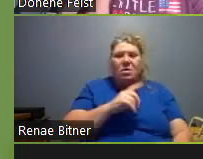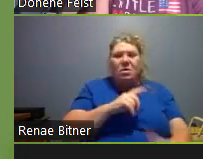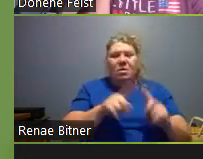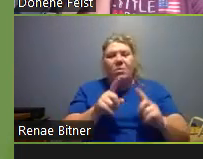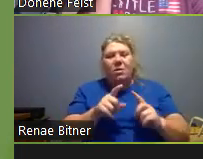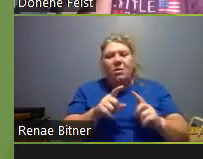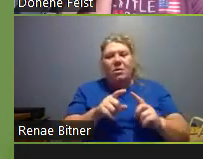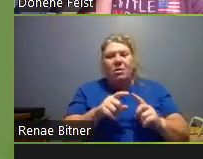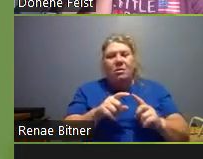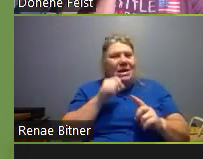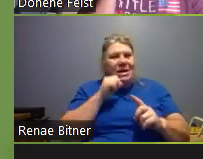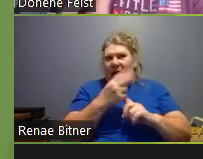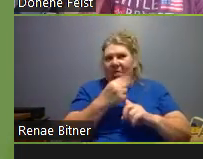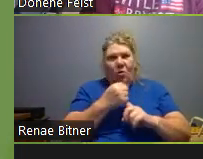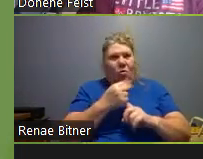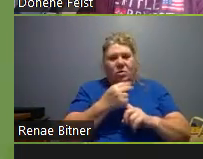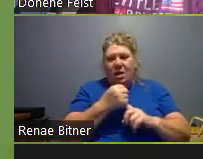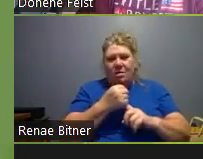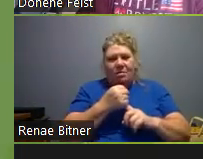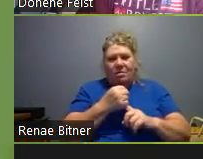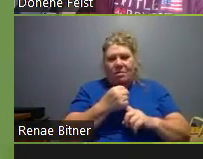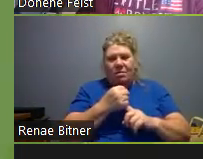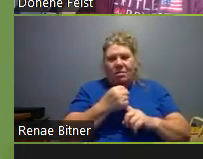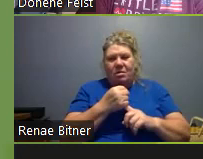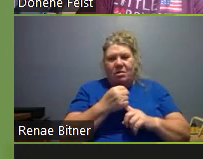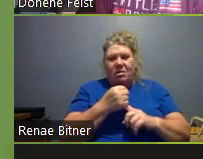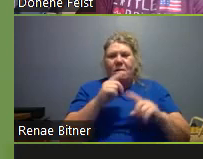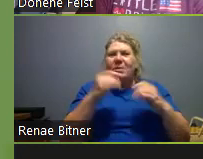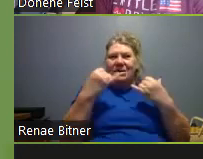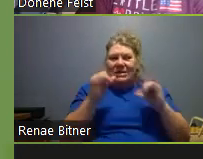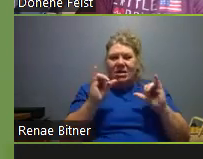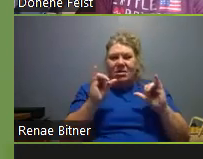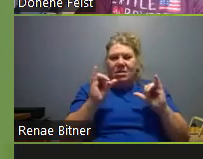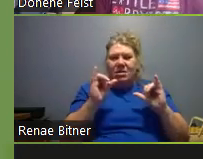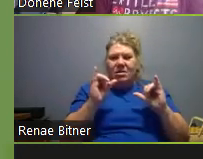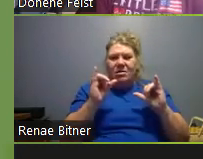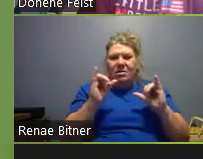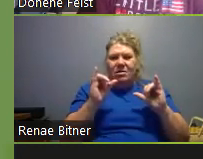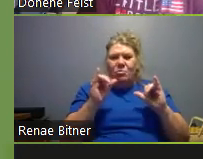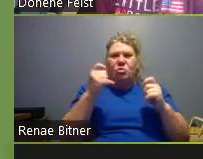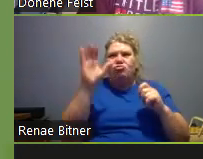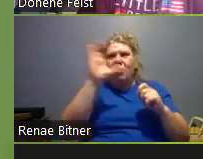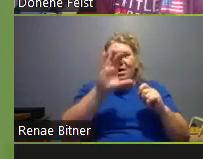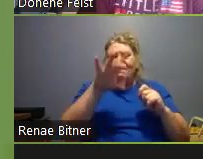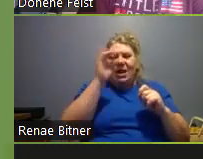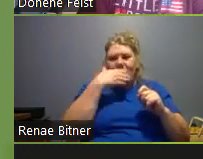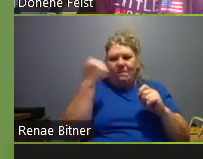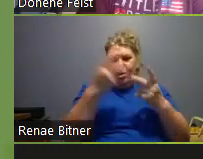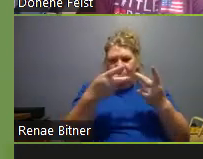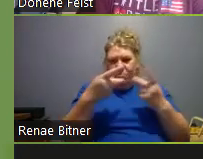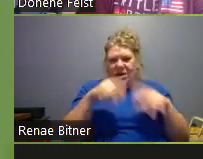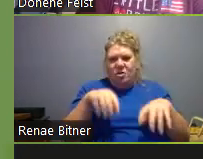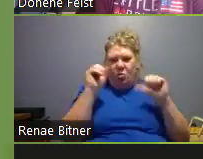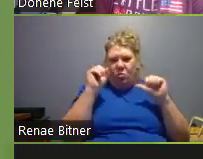They're Yes, not the hotel very long, but still yeah, we're looking for a better place to host